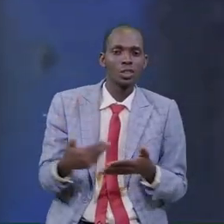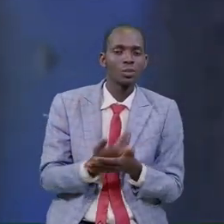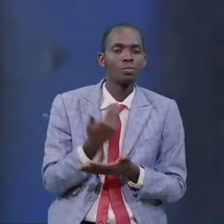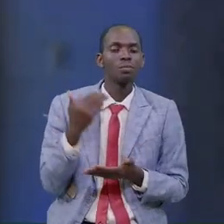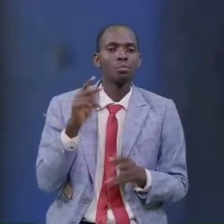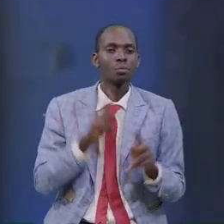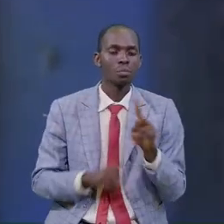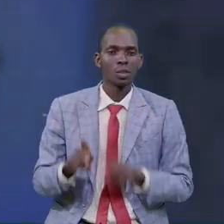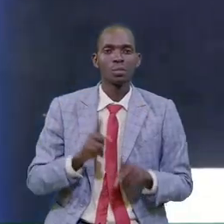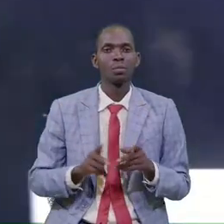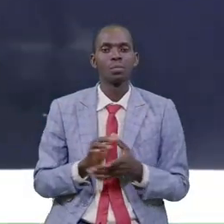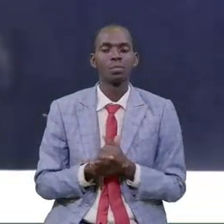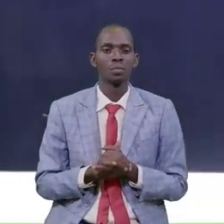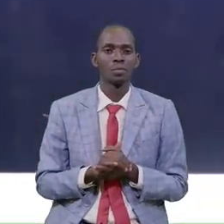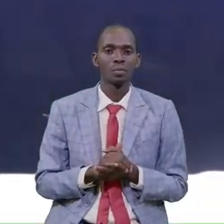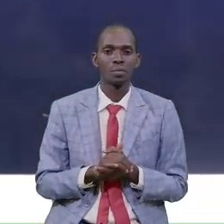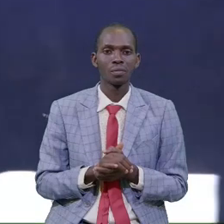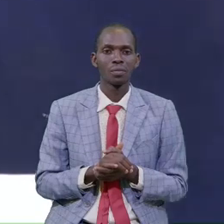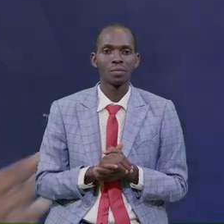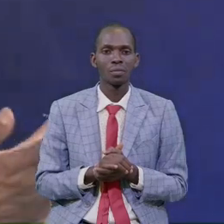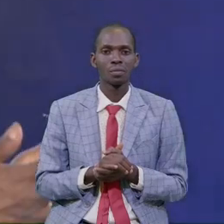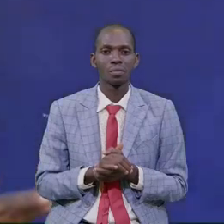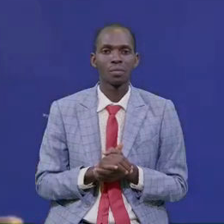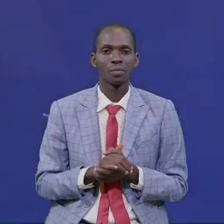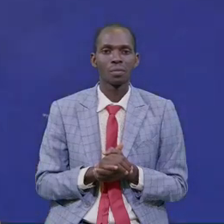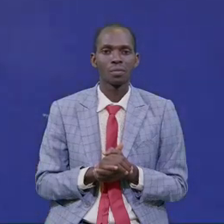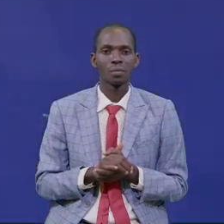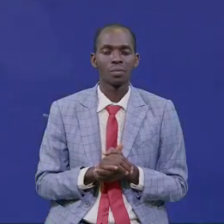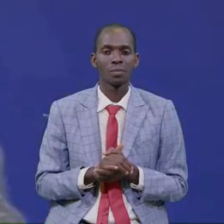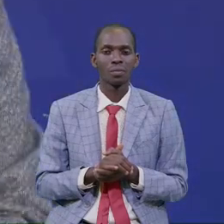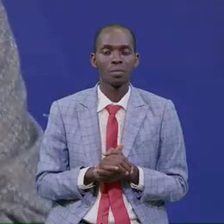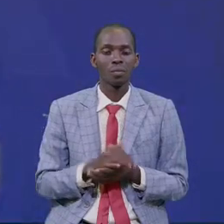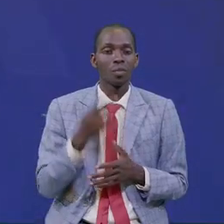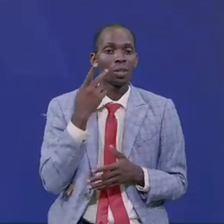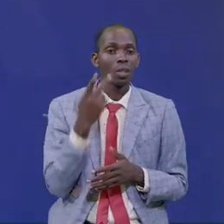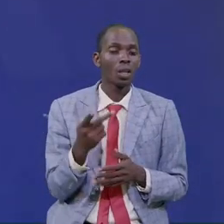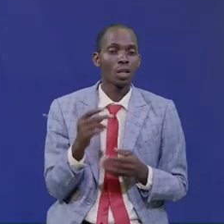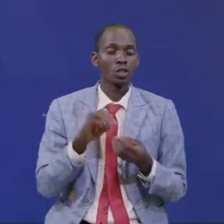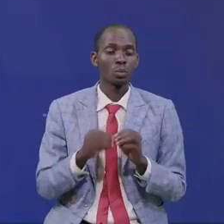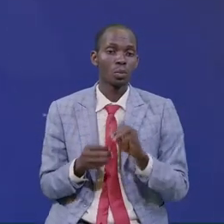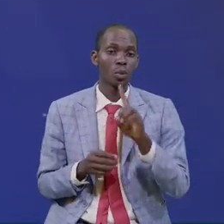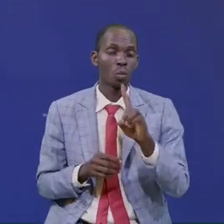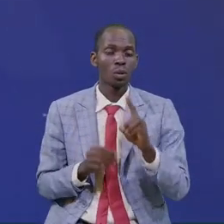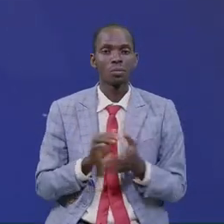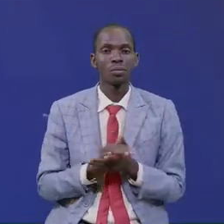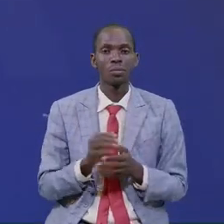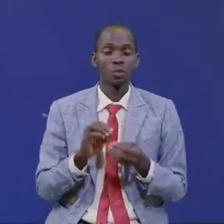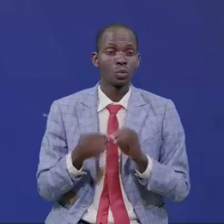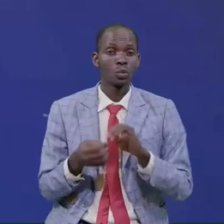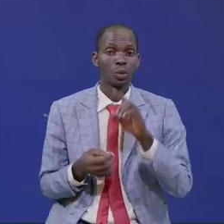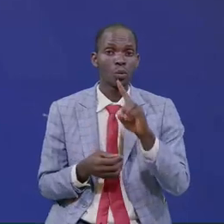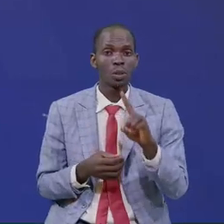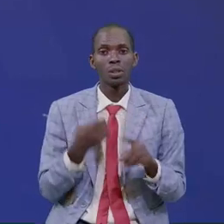de la guérison pour son peuple renouvelé. Let's look at number one. Number one, the commencement